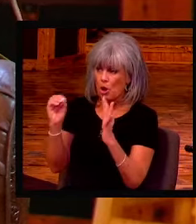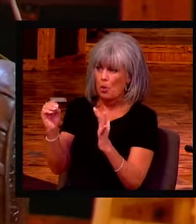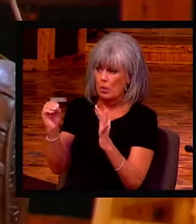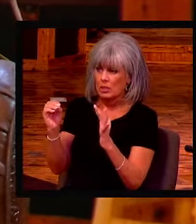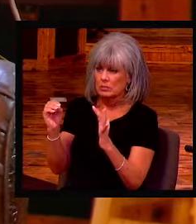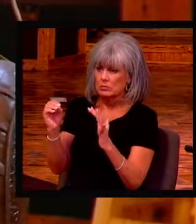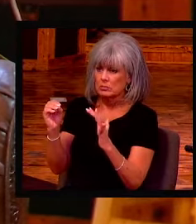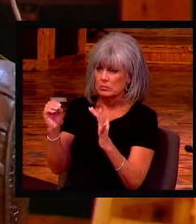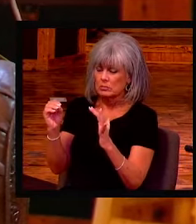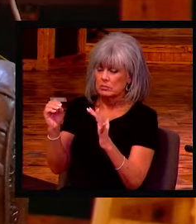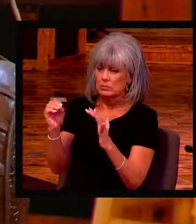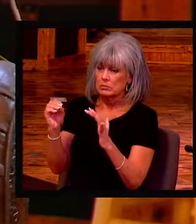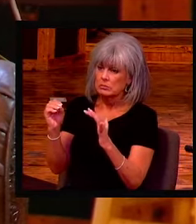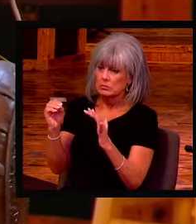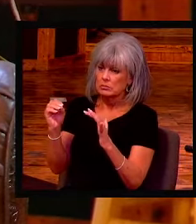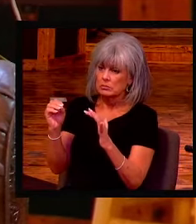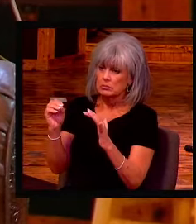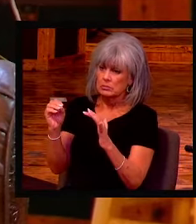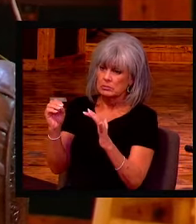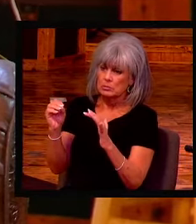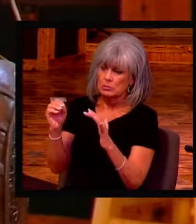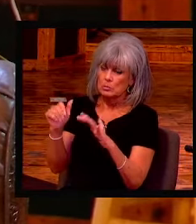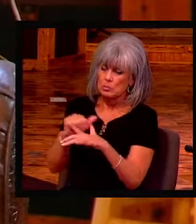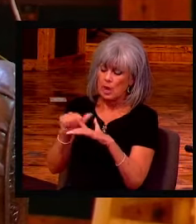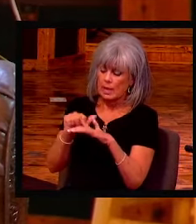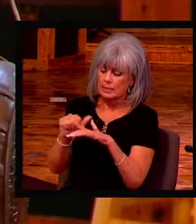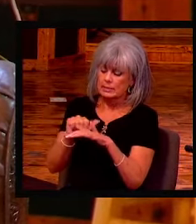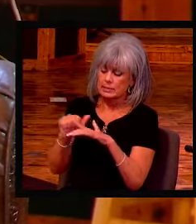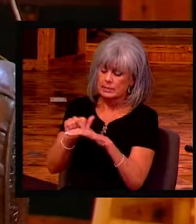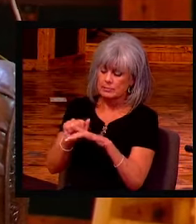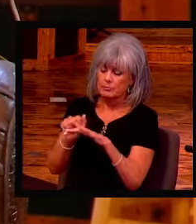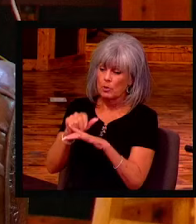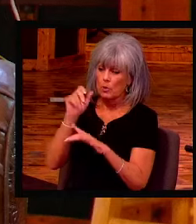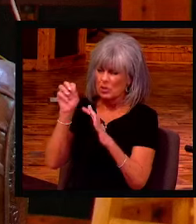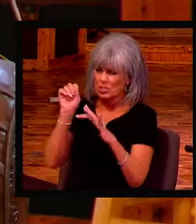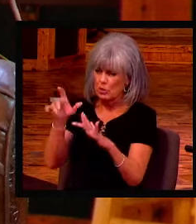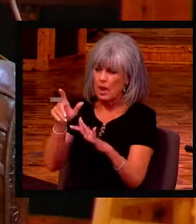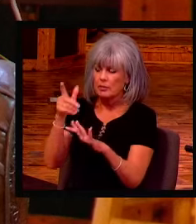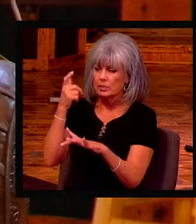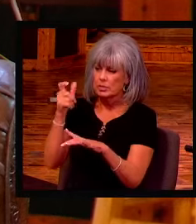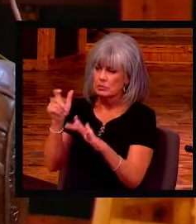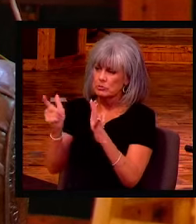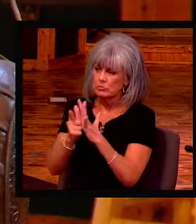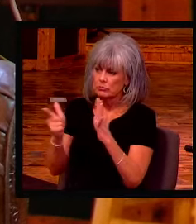practice openly, they would take these little gourds, you know, like,